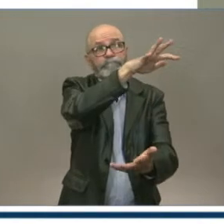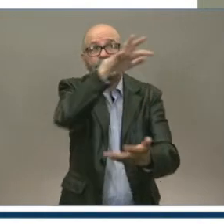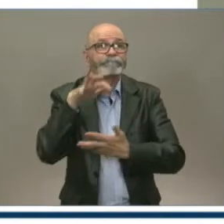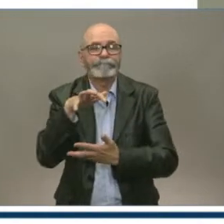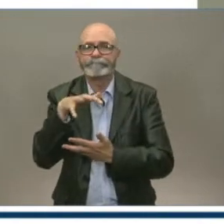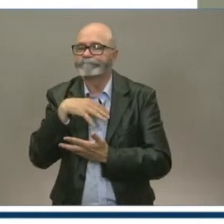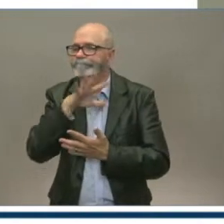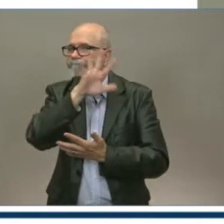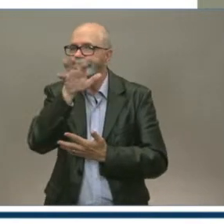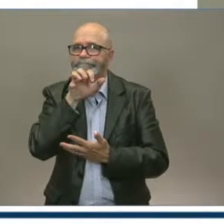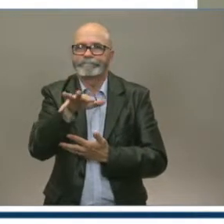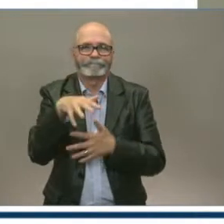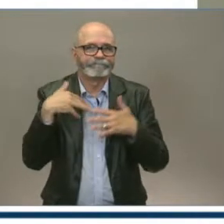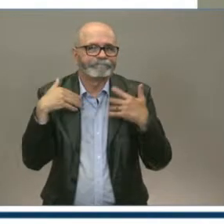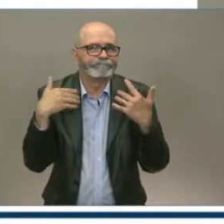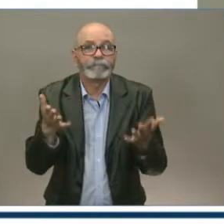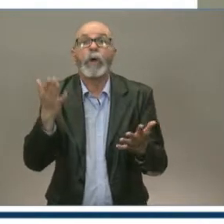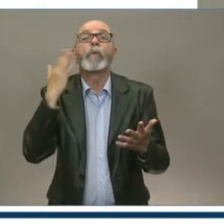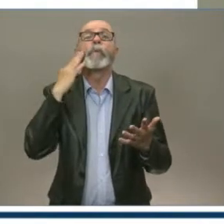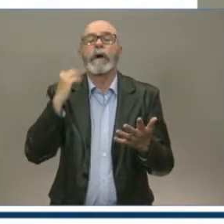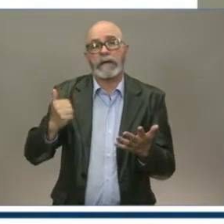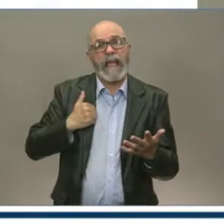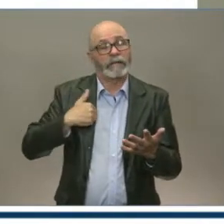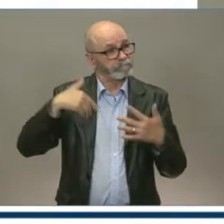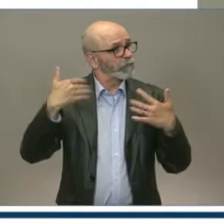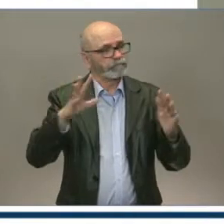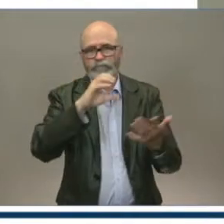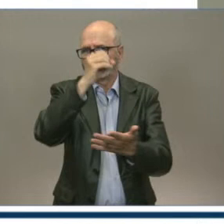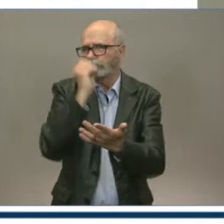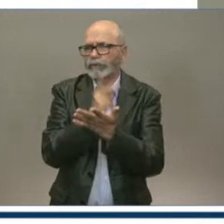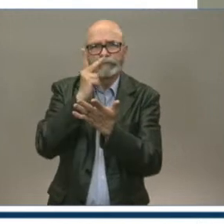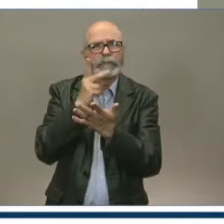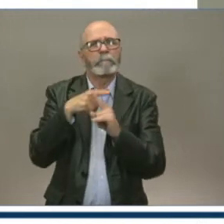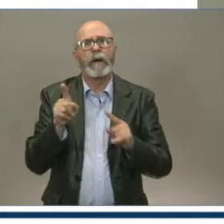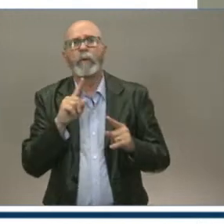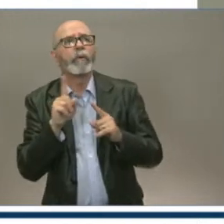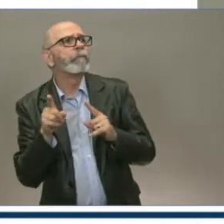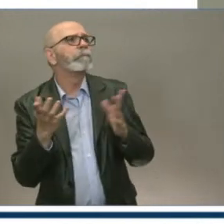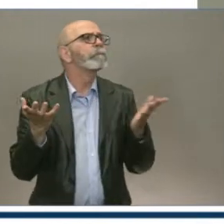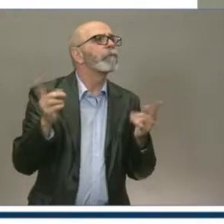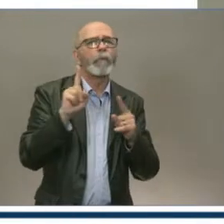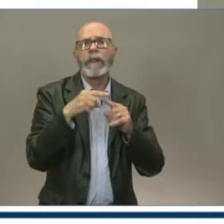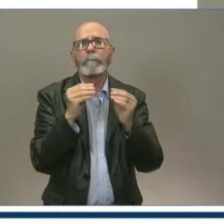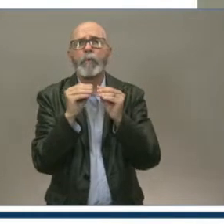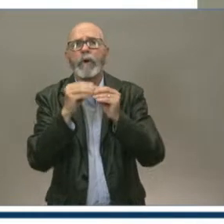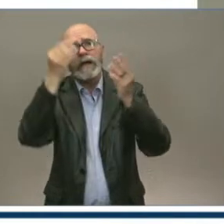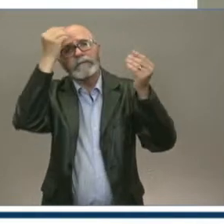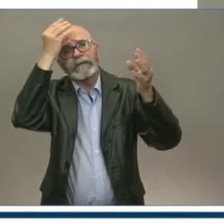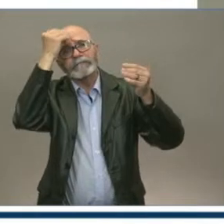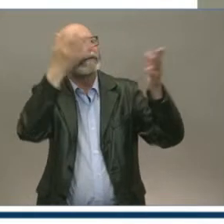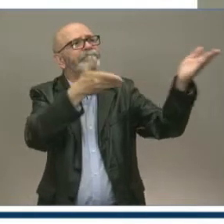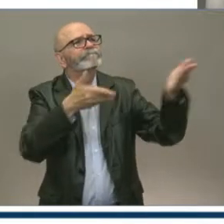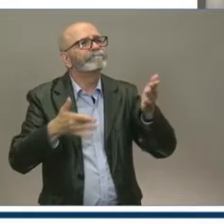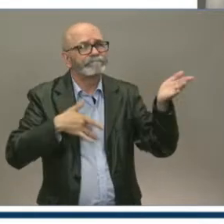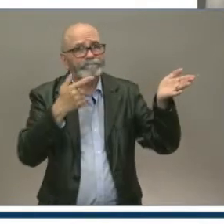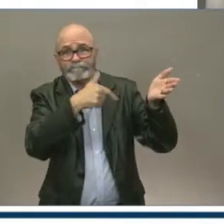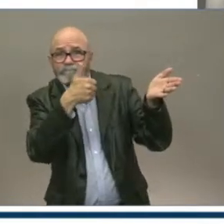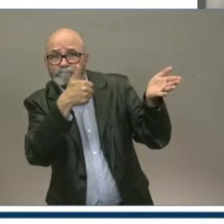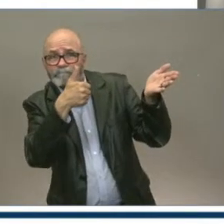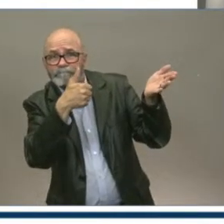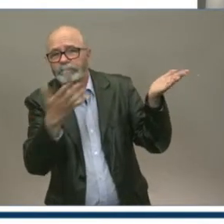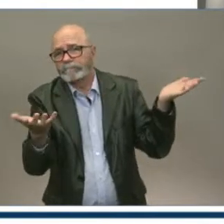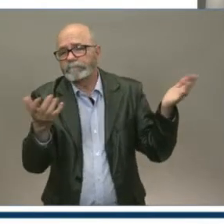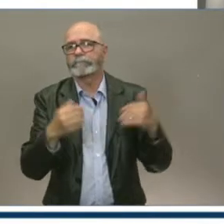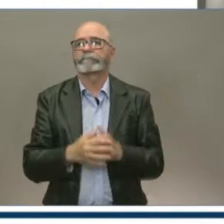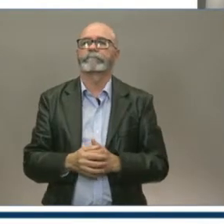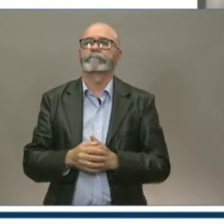Health Canada, but beyond that, we've had no further detailed information at all. Go ahead with your follow-up, Alicia. And you had